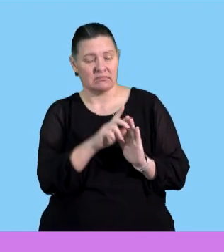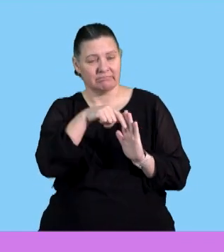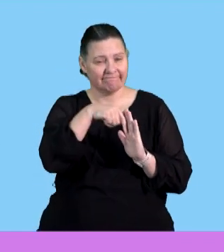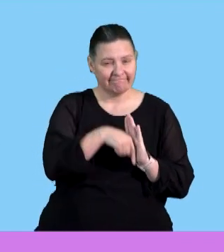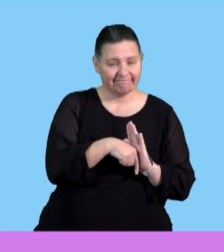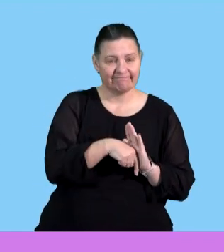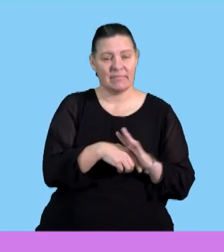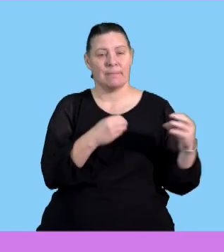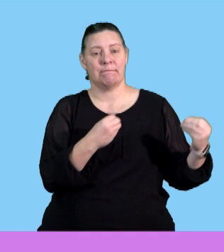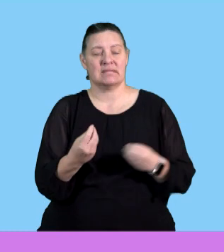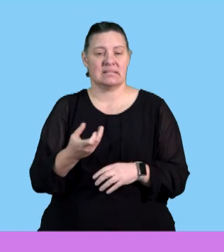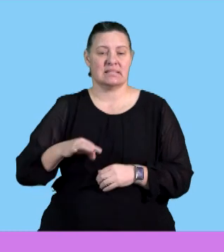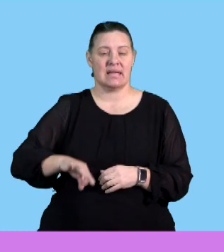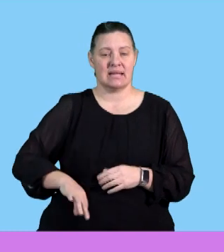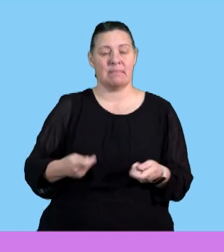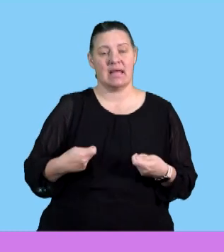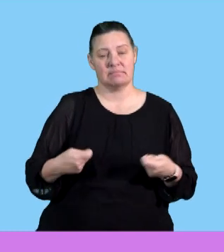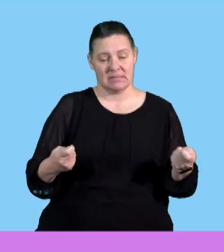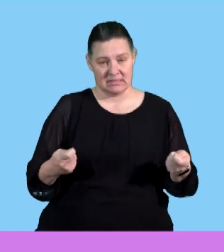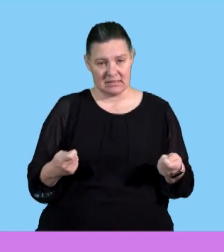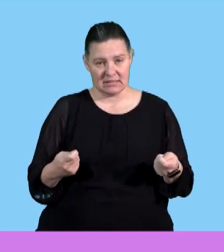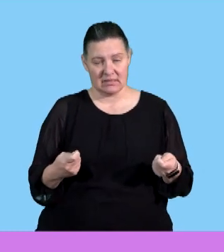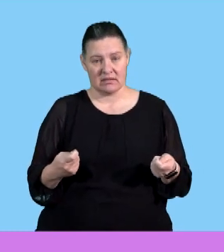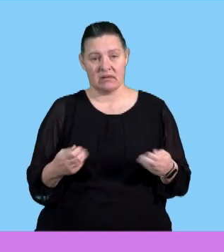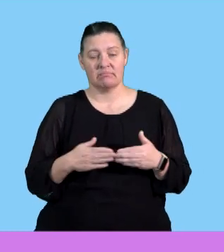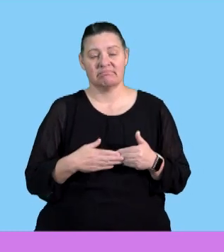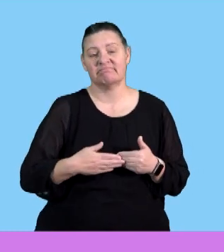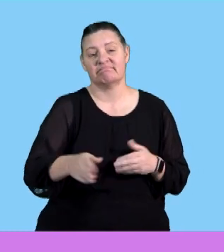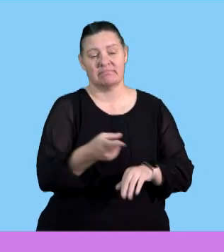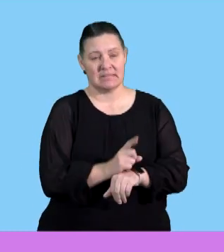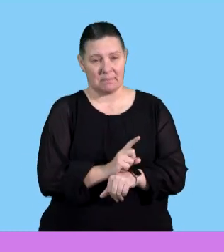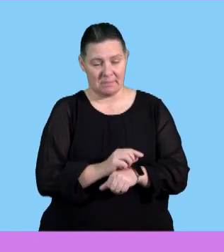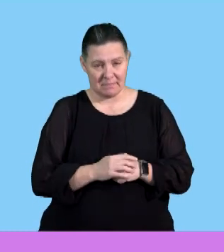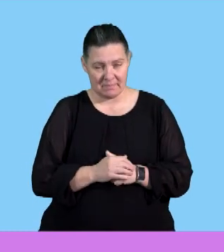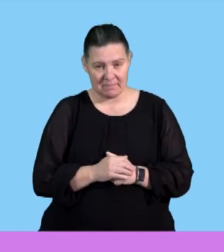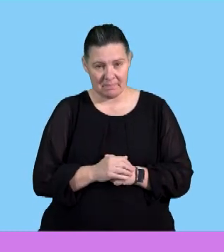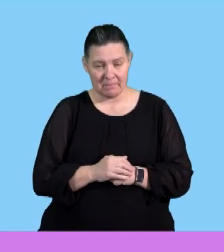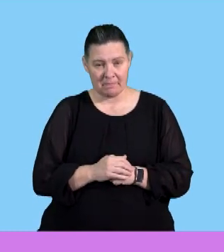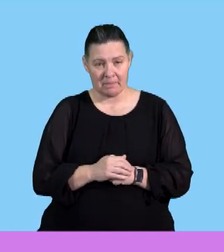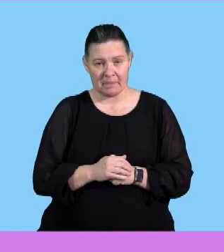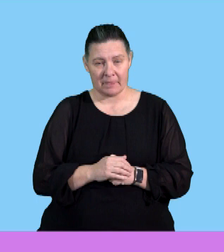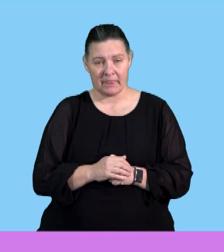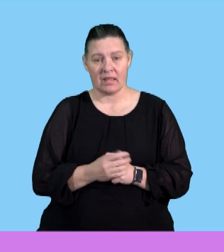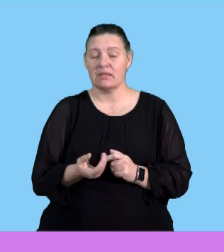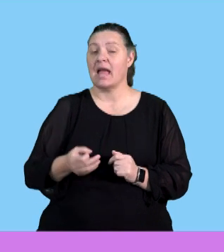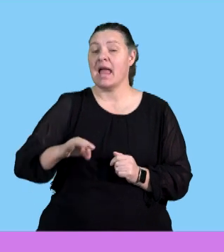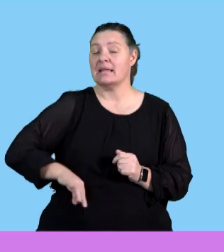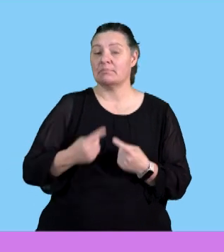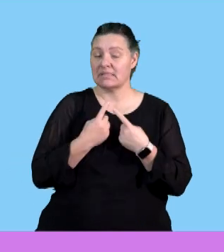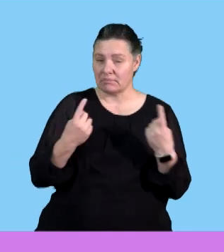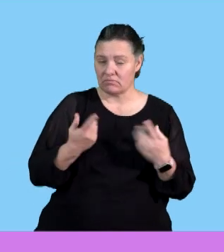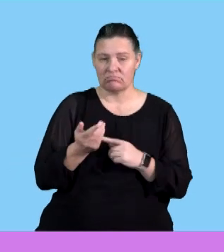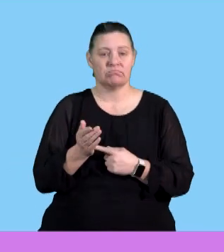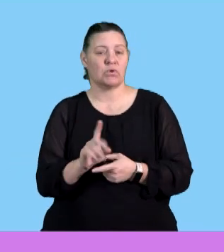report detailing a business income and expenses over a period of time. For example, the